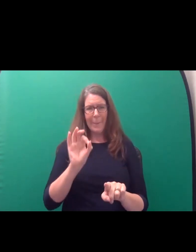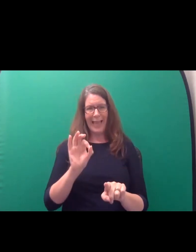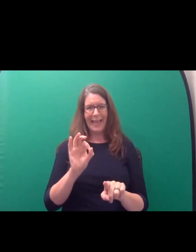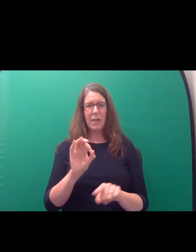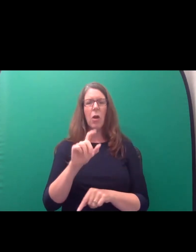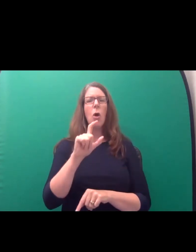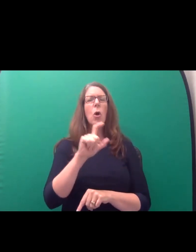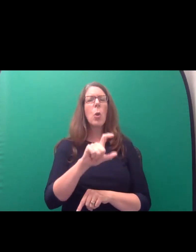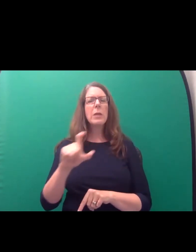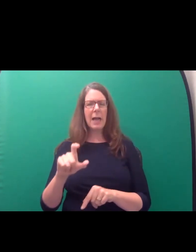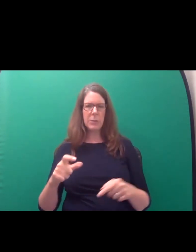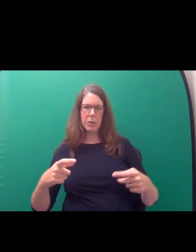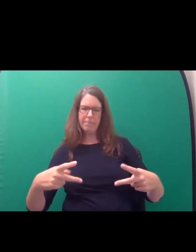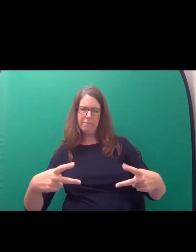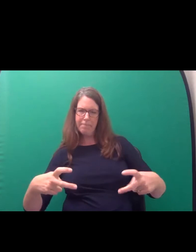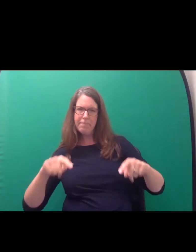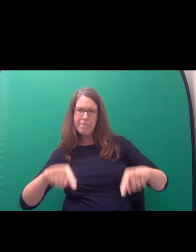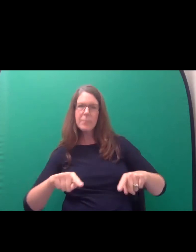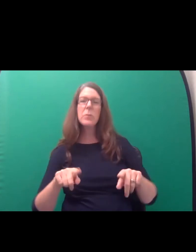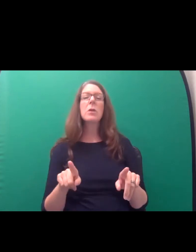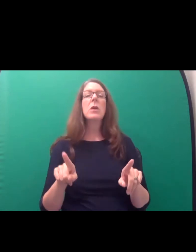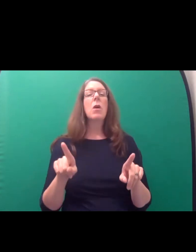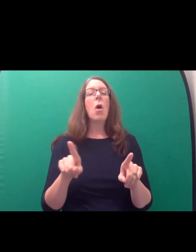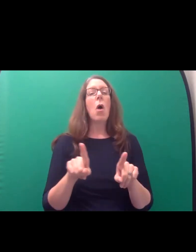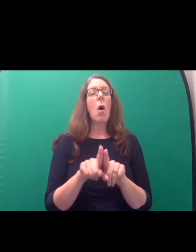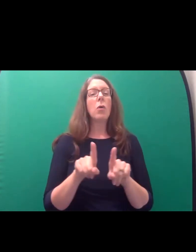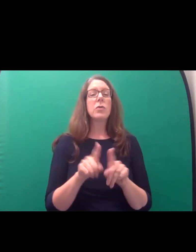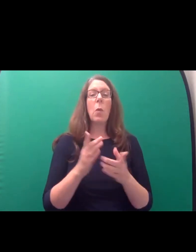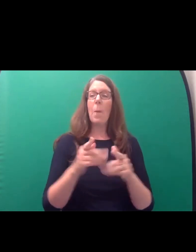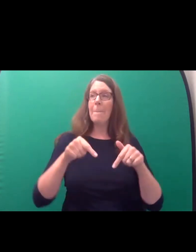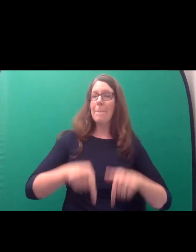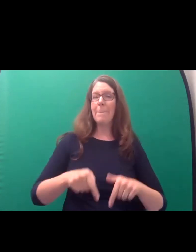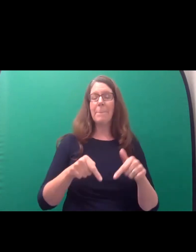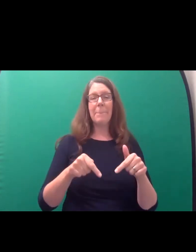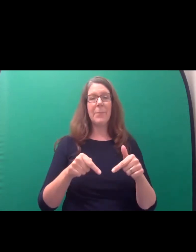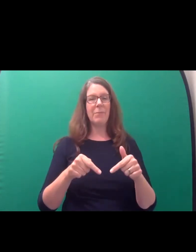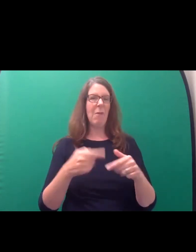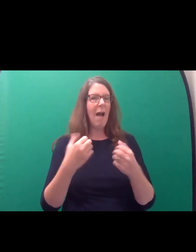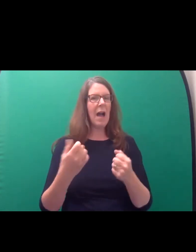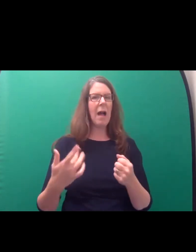And then for the BSL, for the call being live interpreted into BSL,